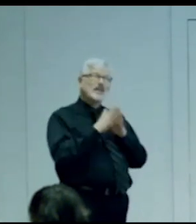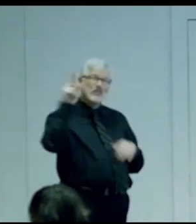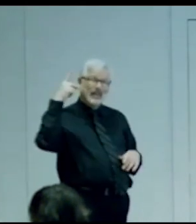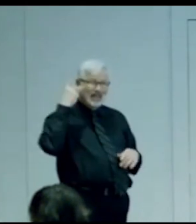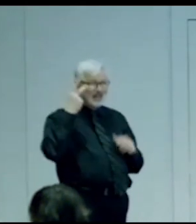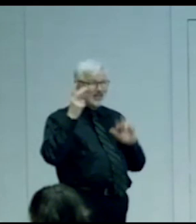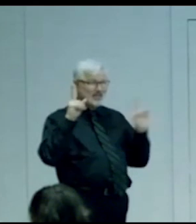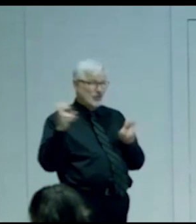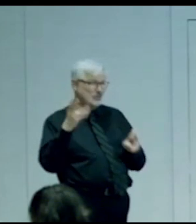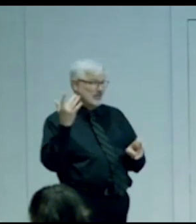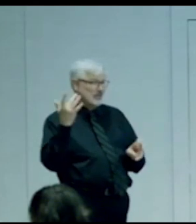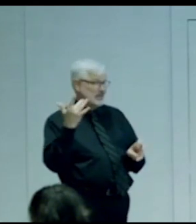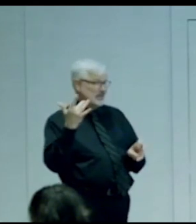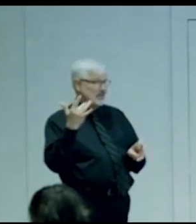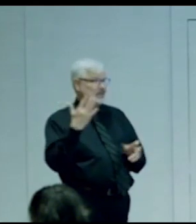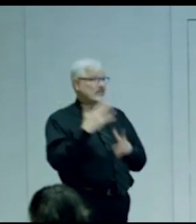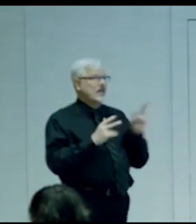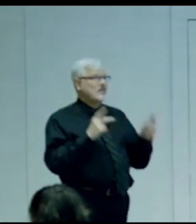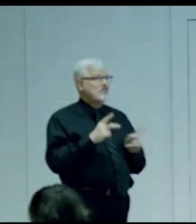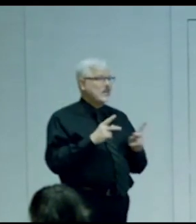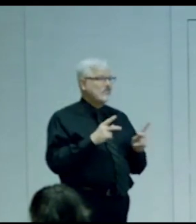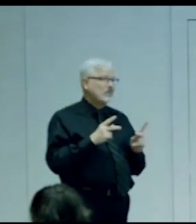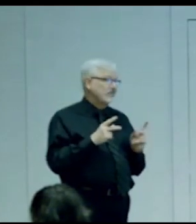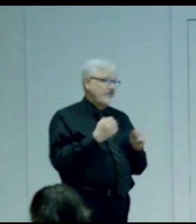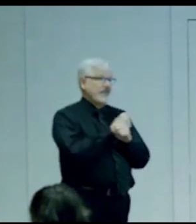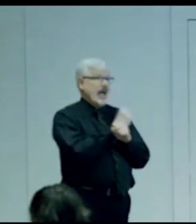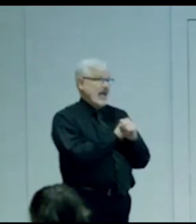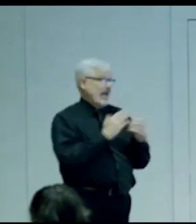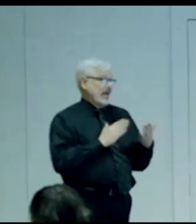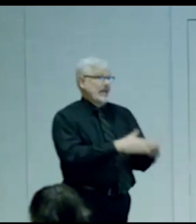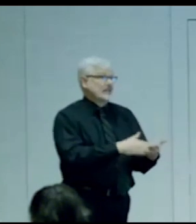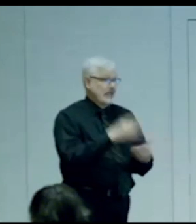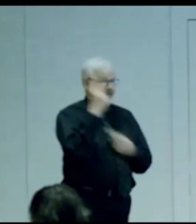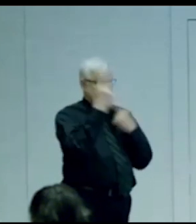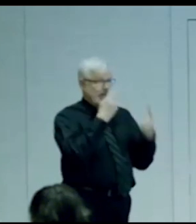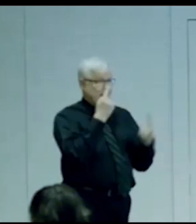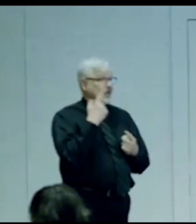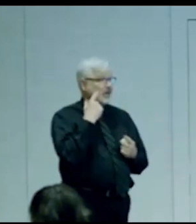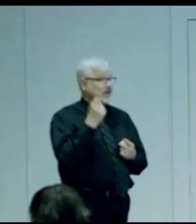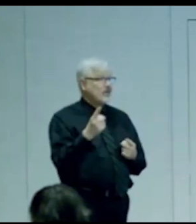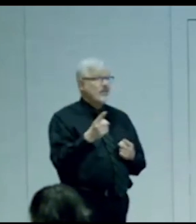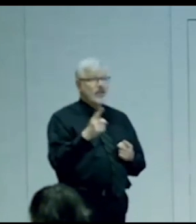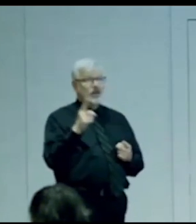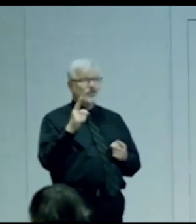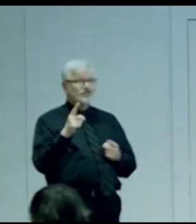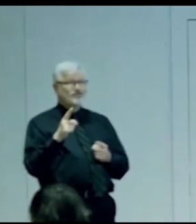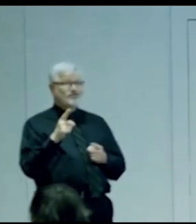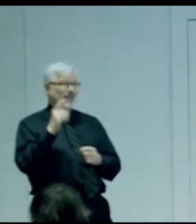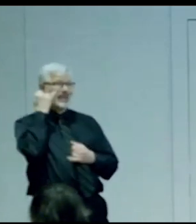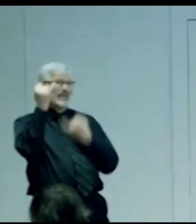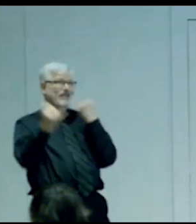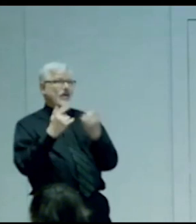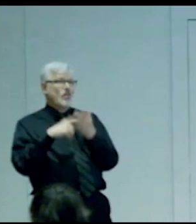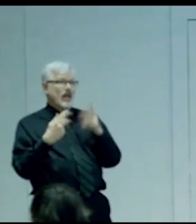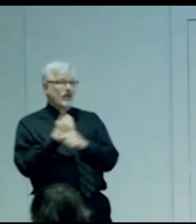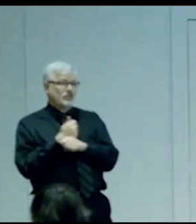because there are those that fight it thinking it's terrible, but that's because their image of algebra is not the correct algebra